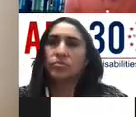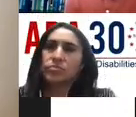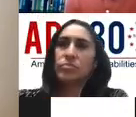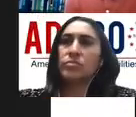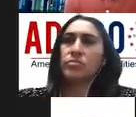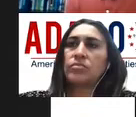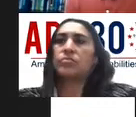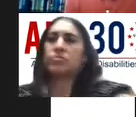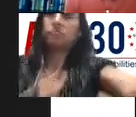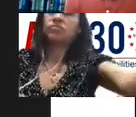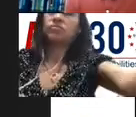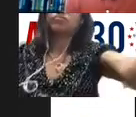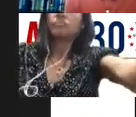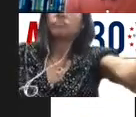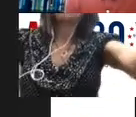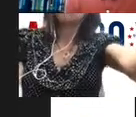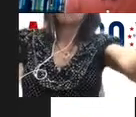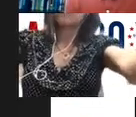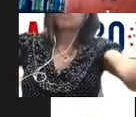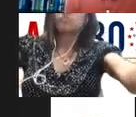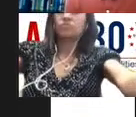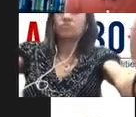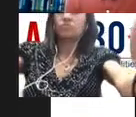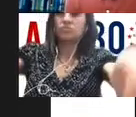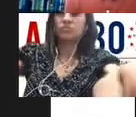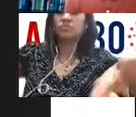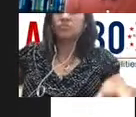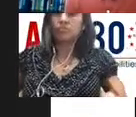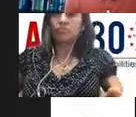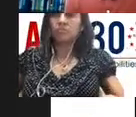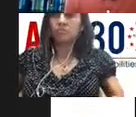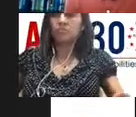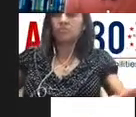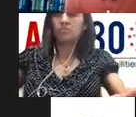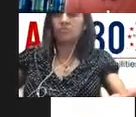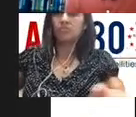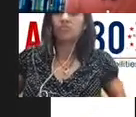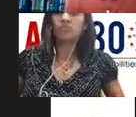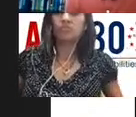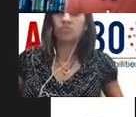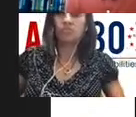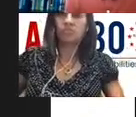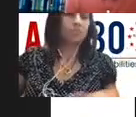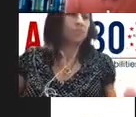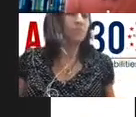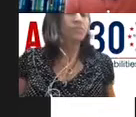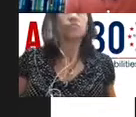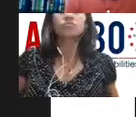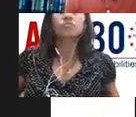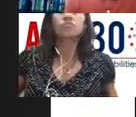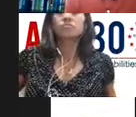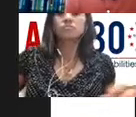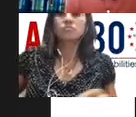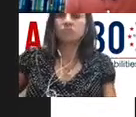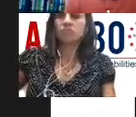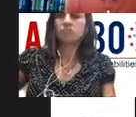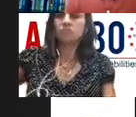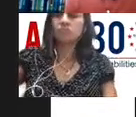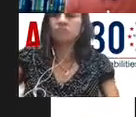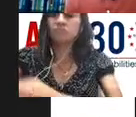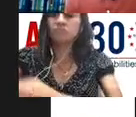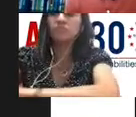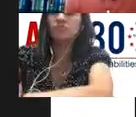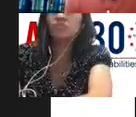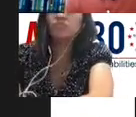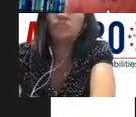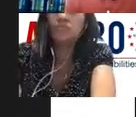you use the speaker view right here, this is good if there's someone doing a presentation. You'll see them in this box here. I'll